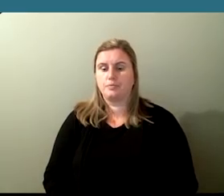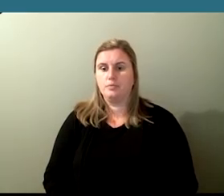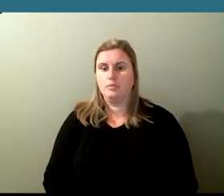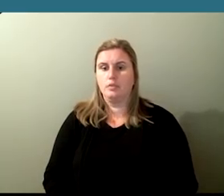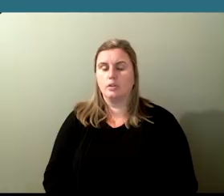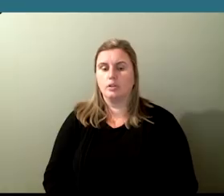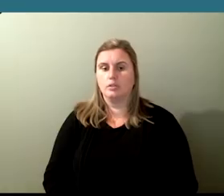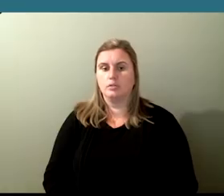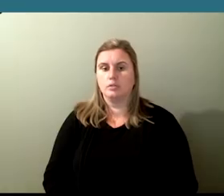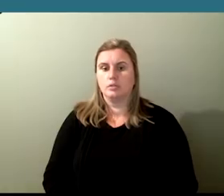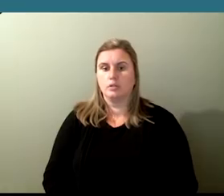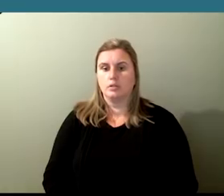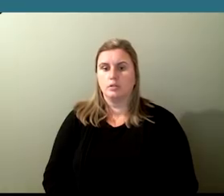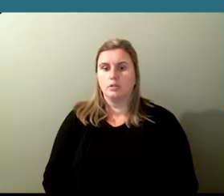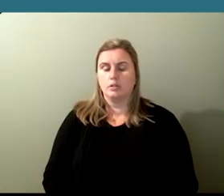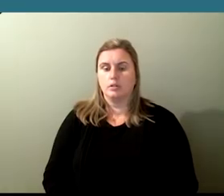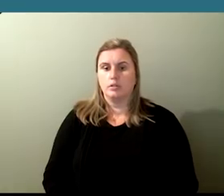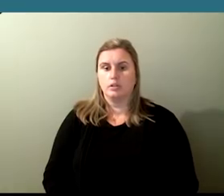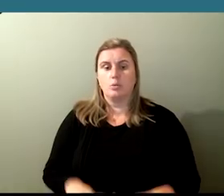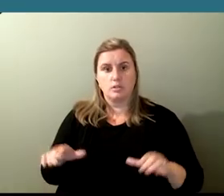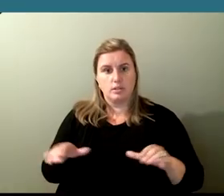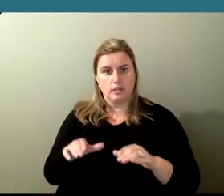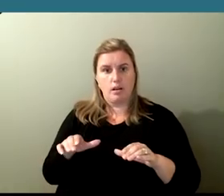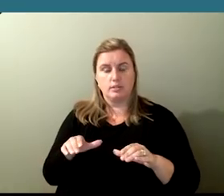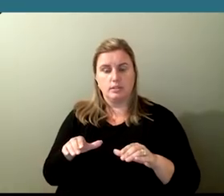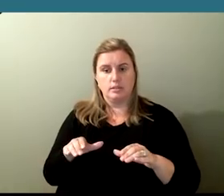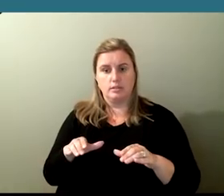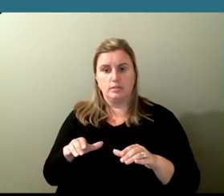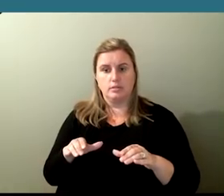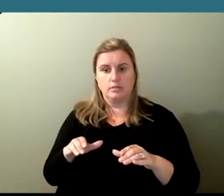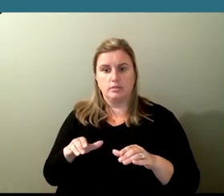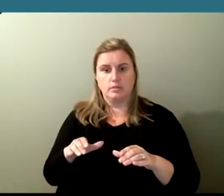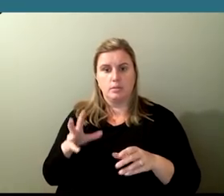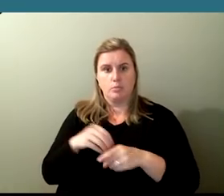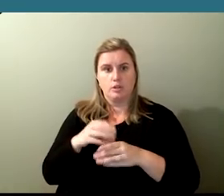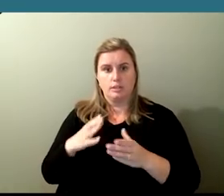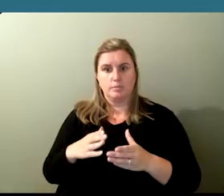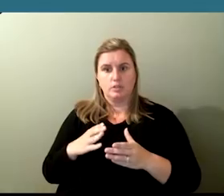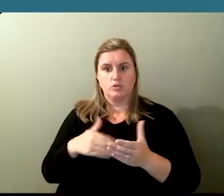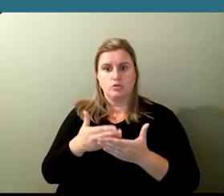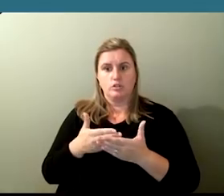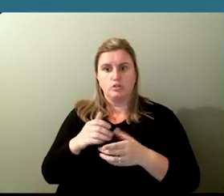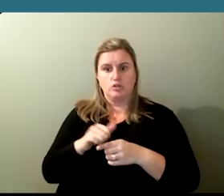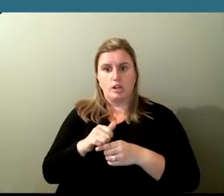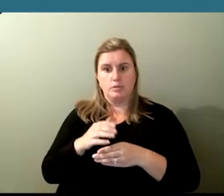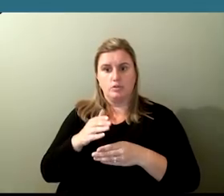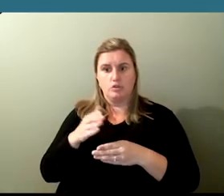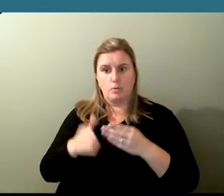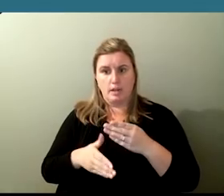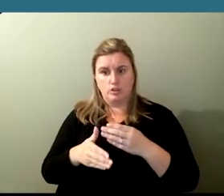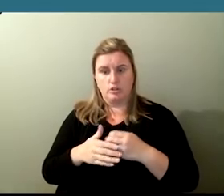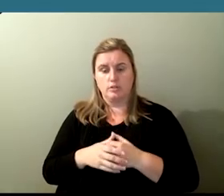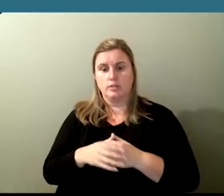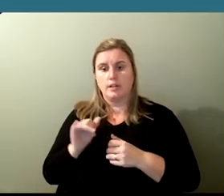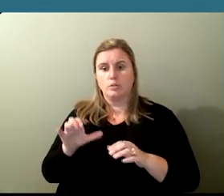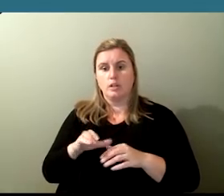Follow-up, it was conducted following participants reach training termination. And that was done for